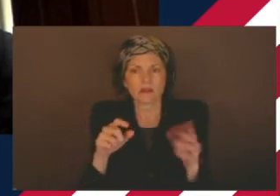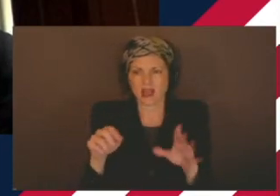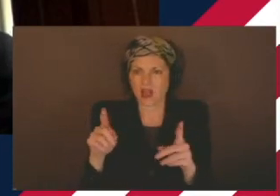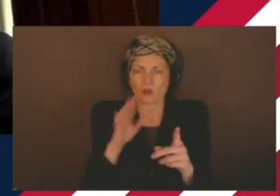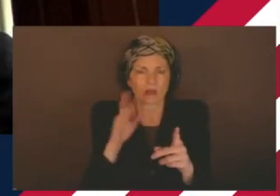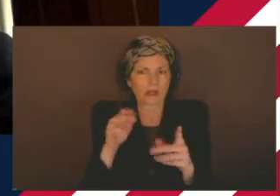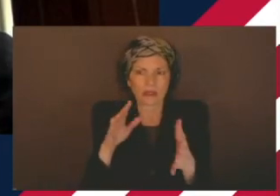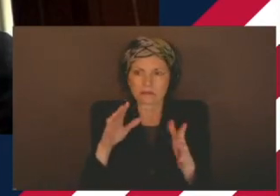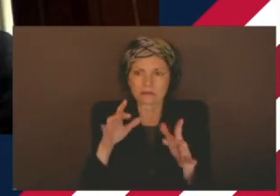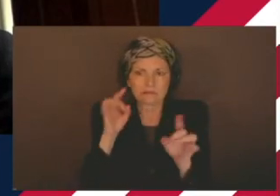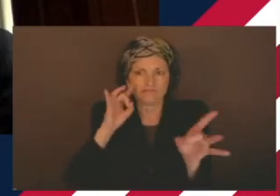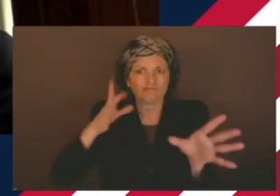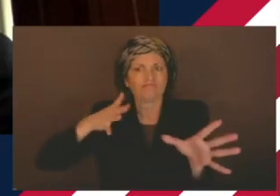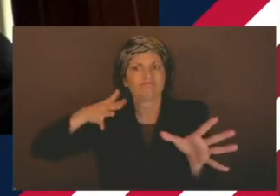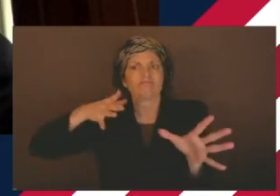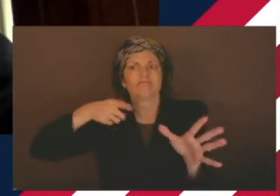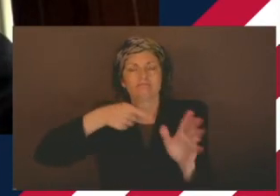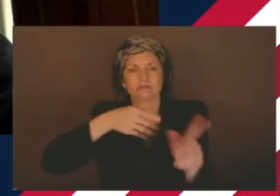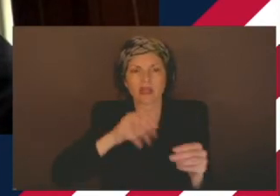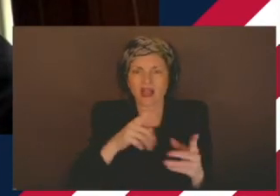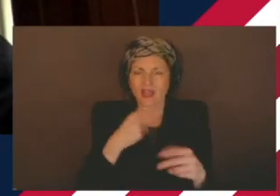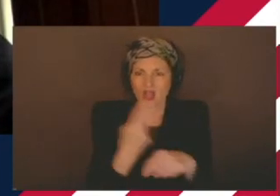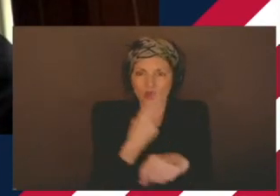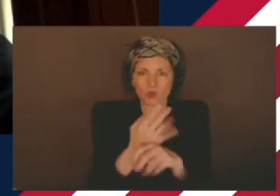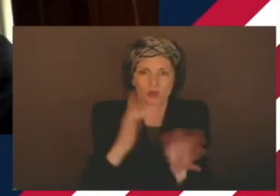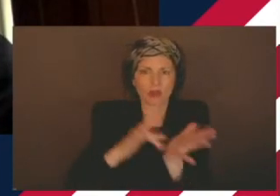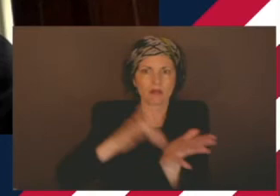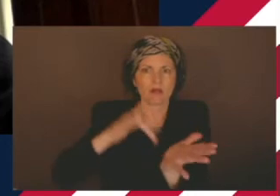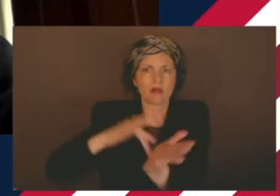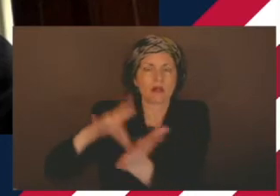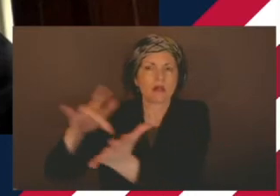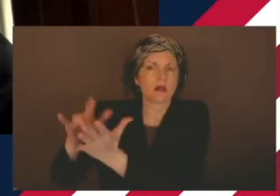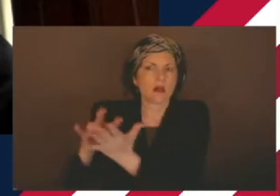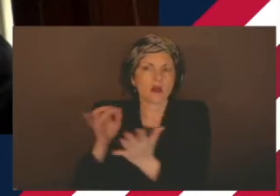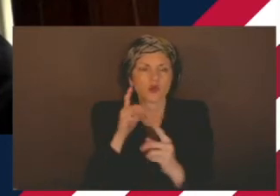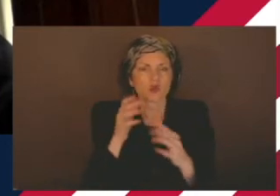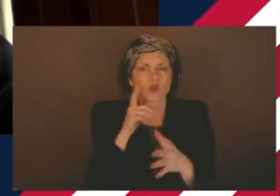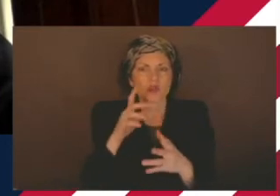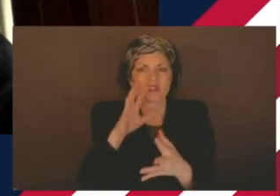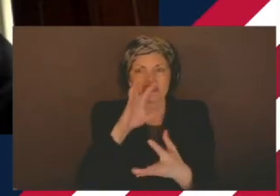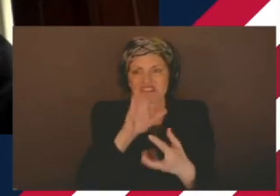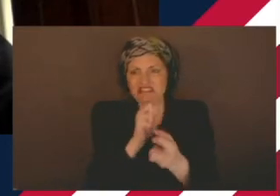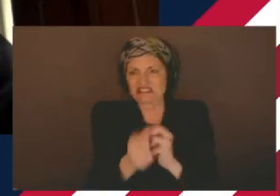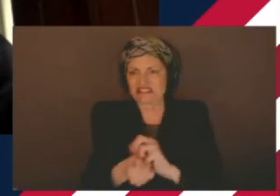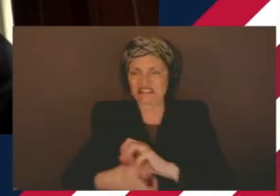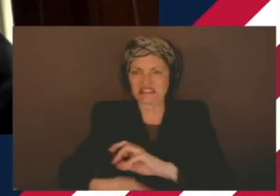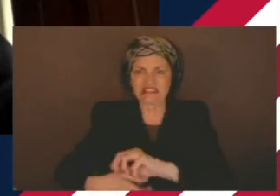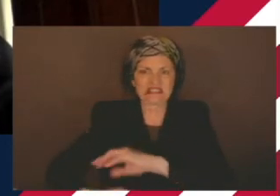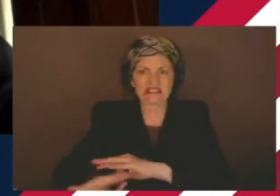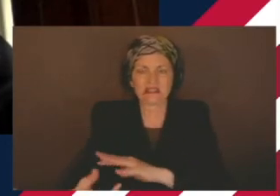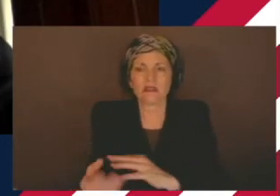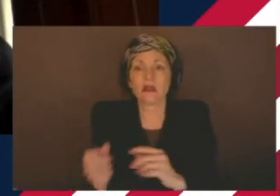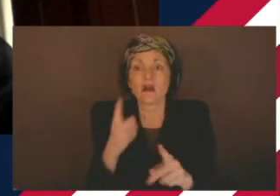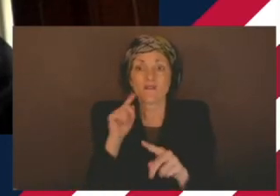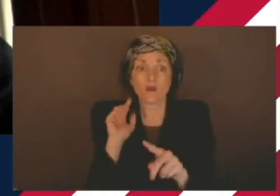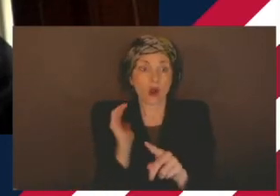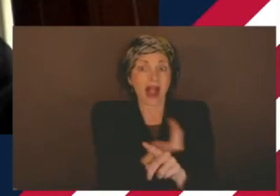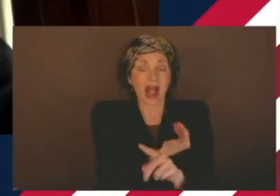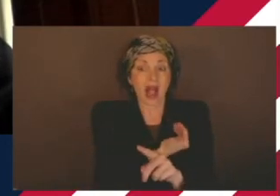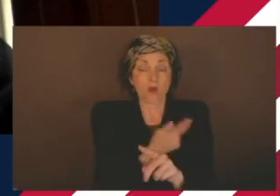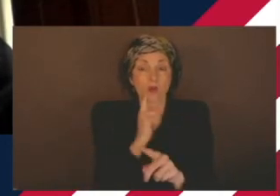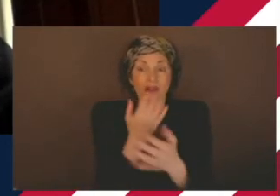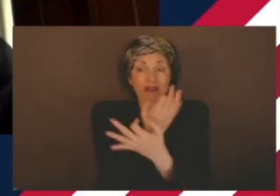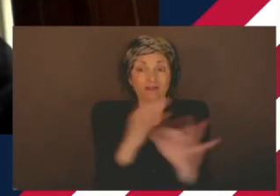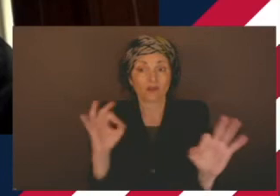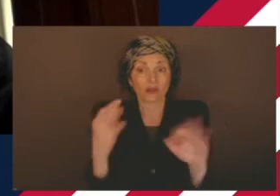and kleptocratic tools to undermine democracies around the world. For liberal democracy to survive, the United States needs to redouble